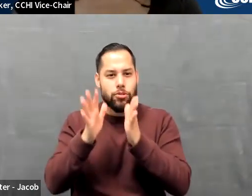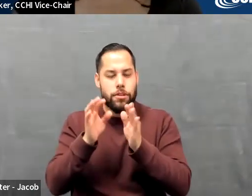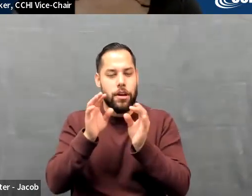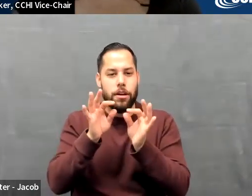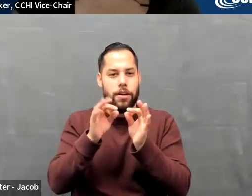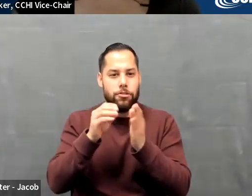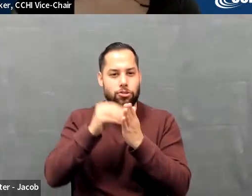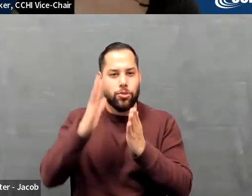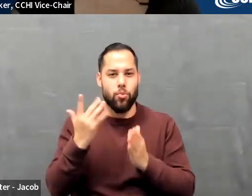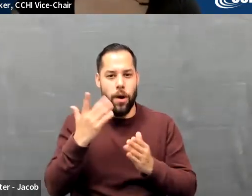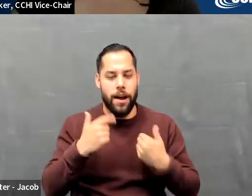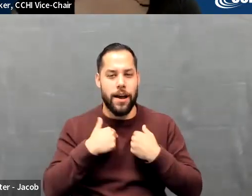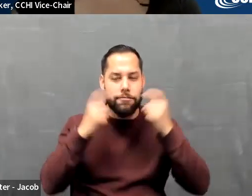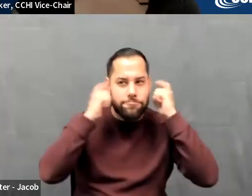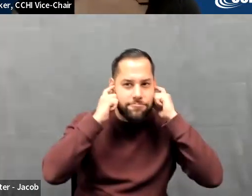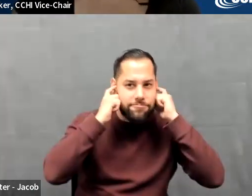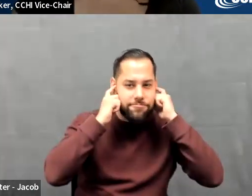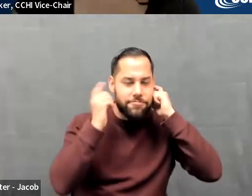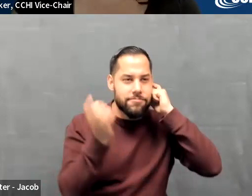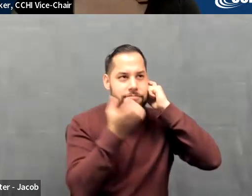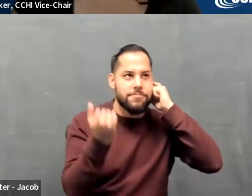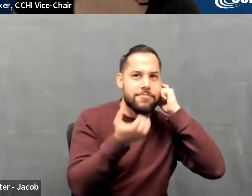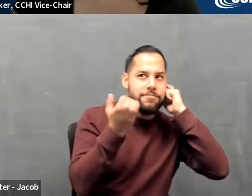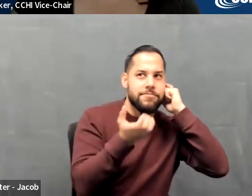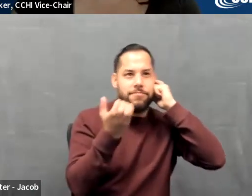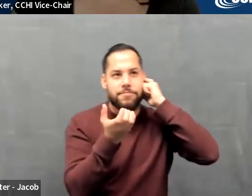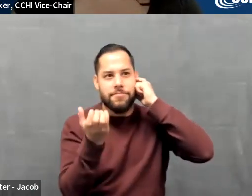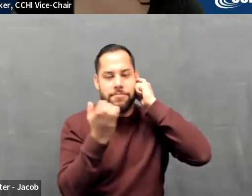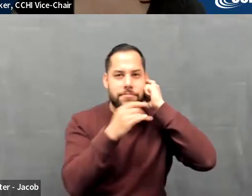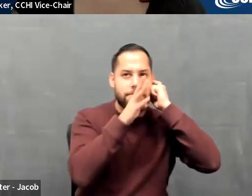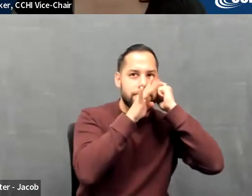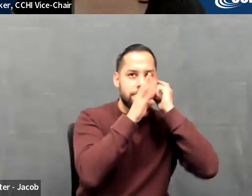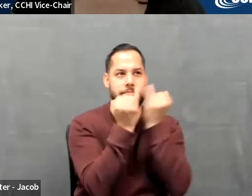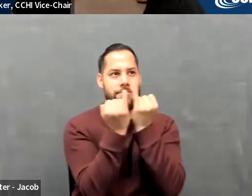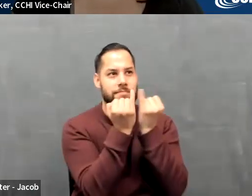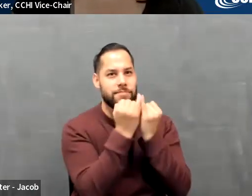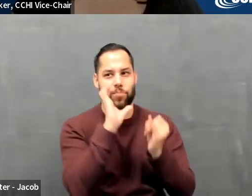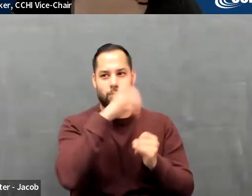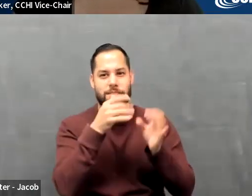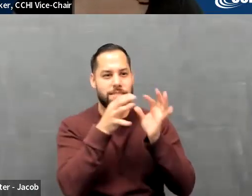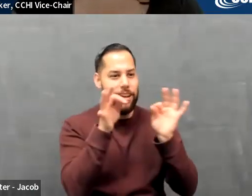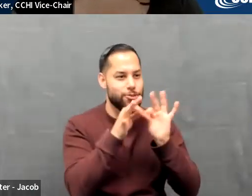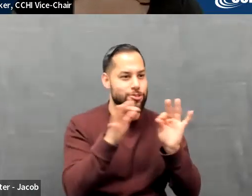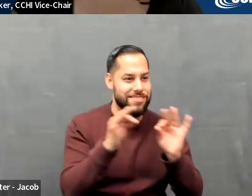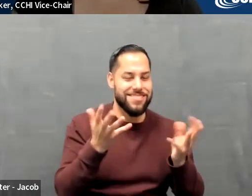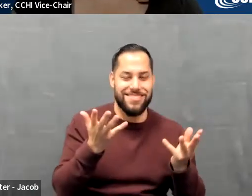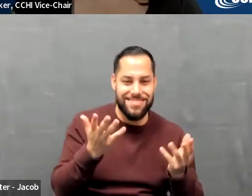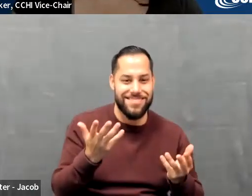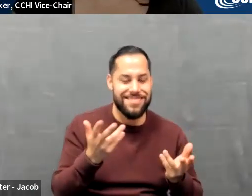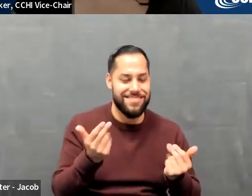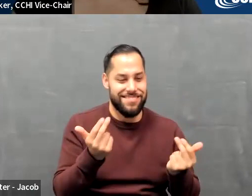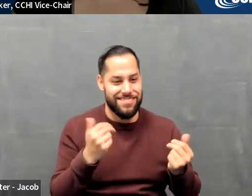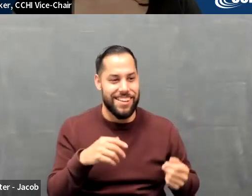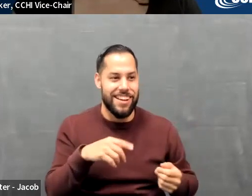with headphones on and a cassette player talking to themselves in weird languages. And it was